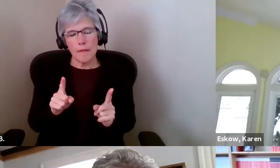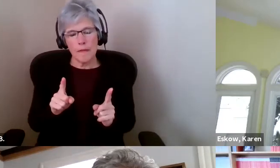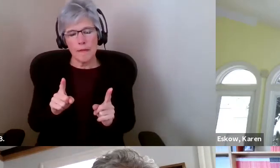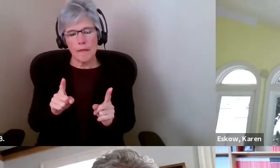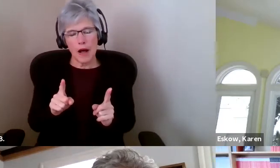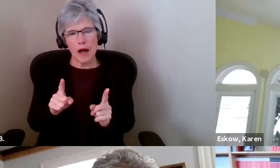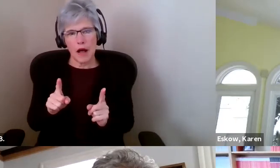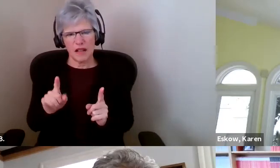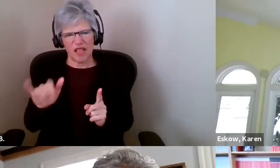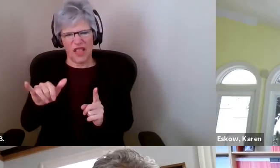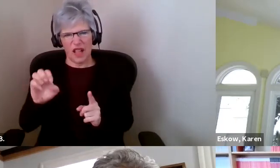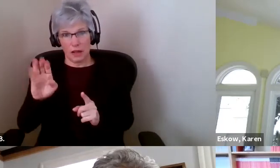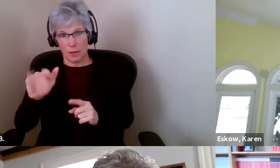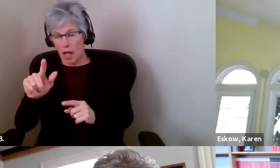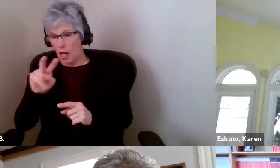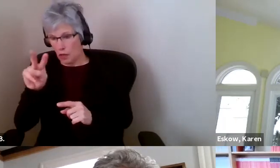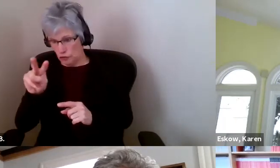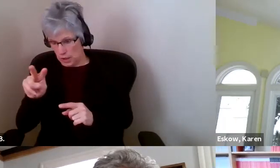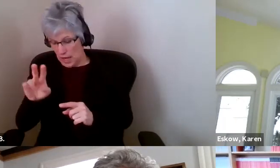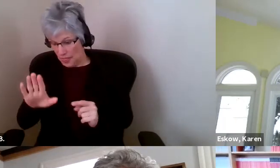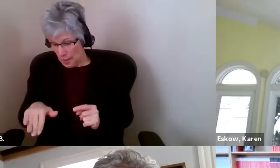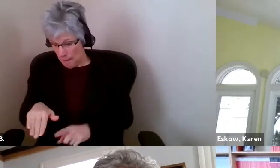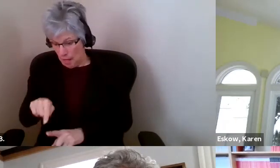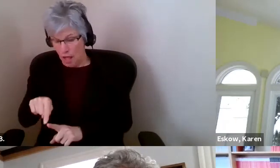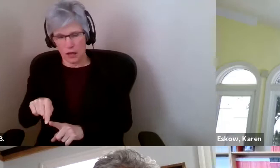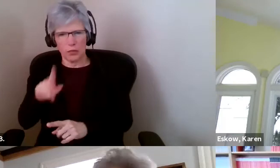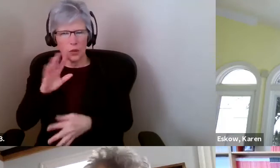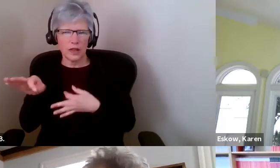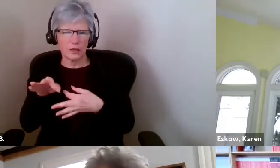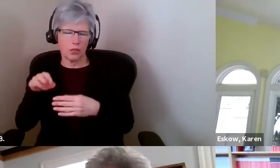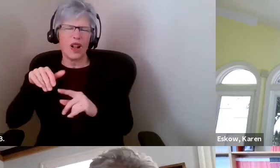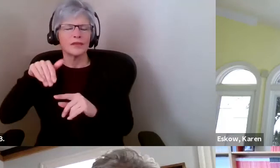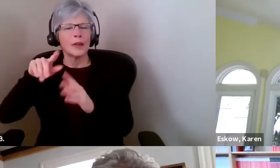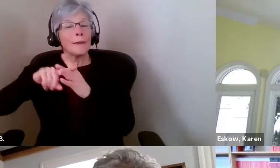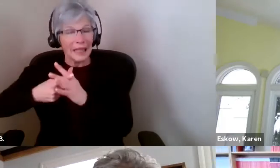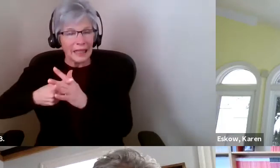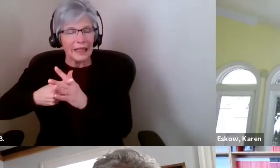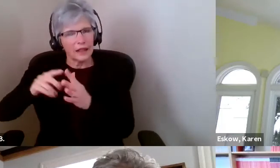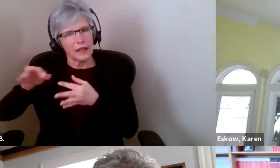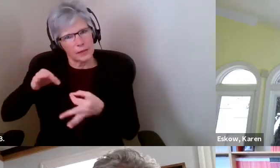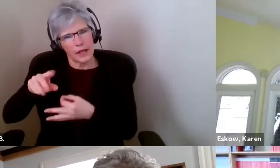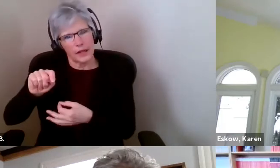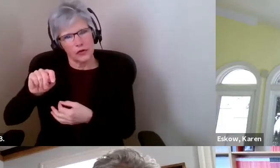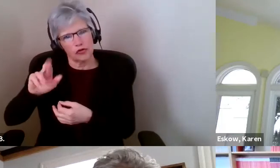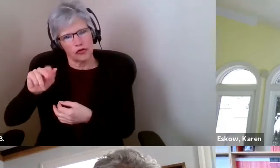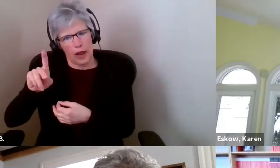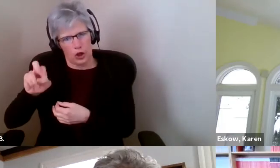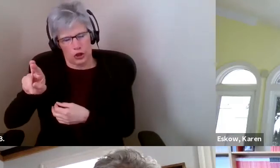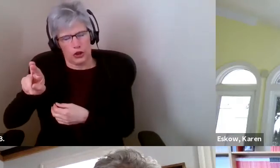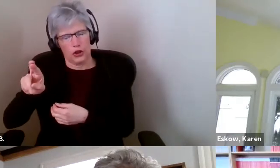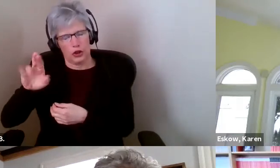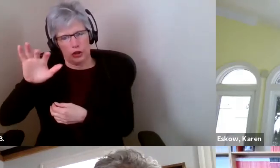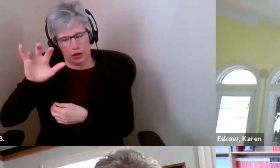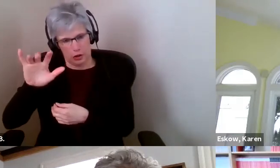message, first it describes what the tracker is, okay, what it does. And it's a way for, I don't know if it's just students, but at least